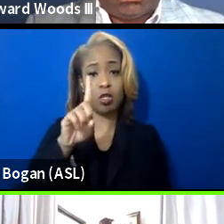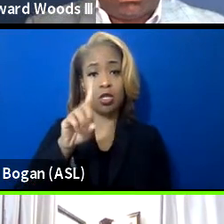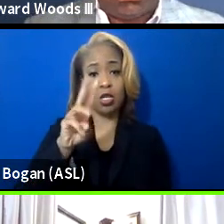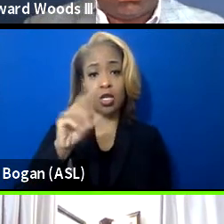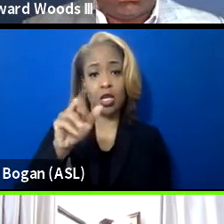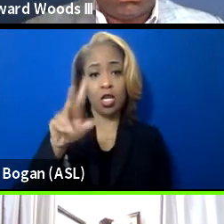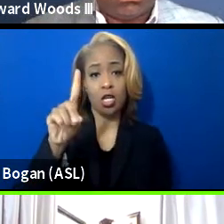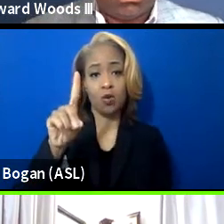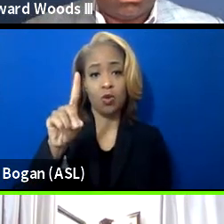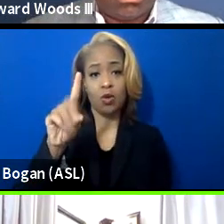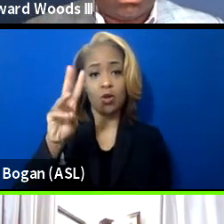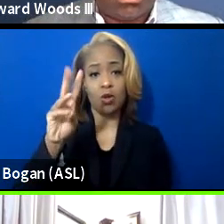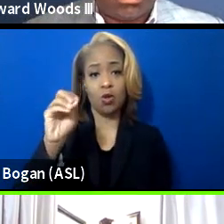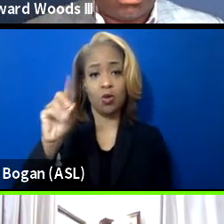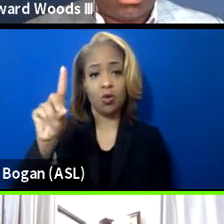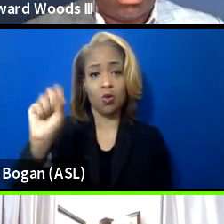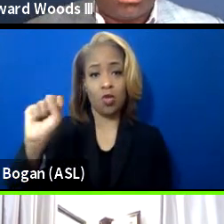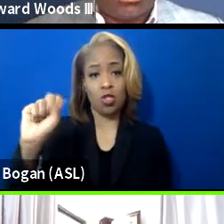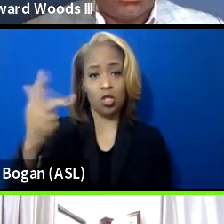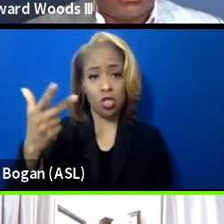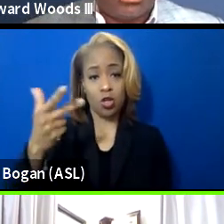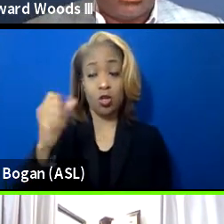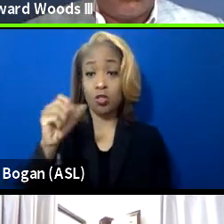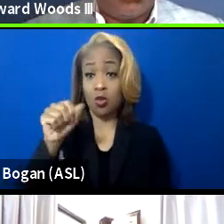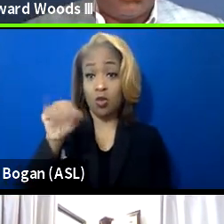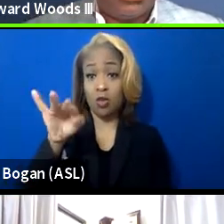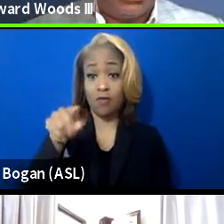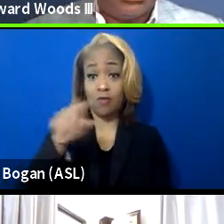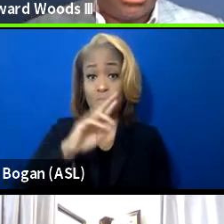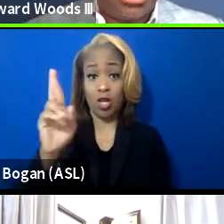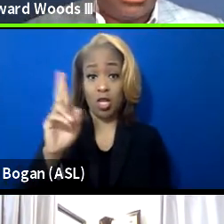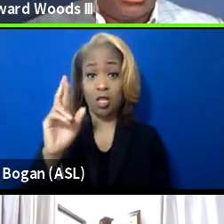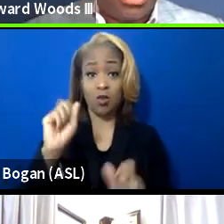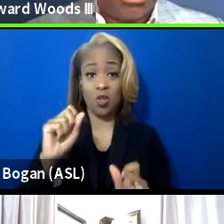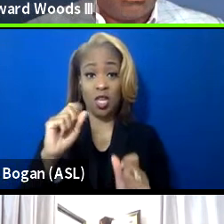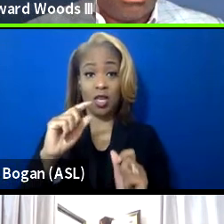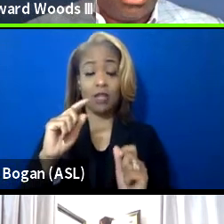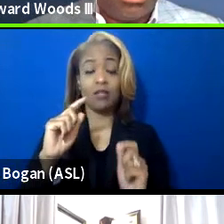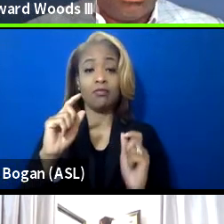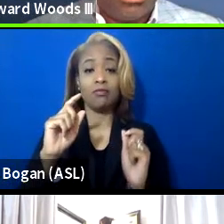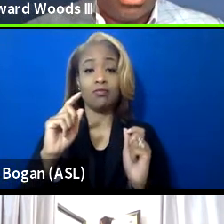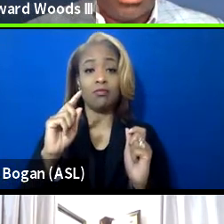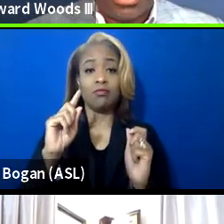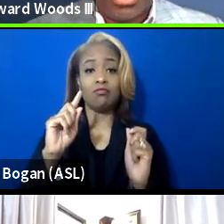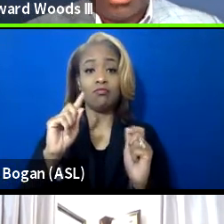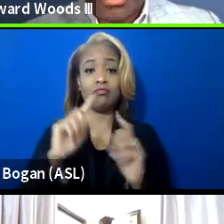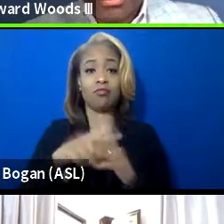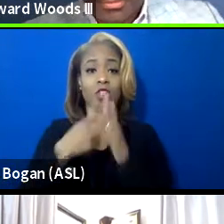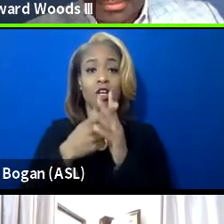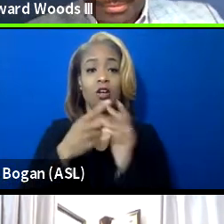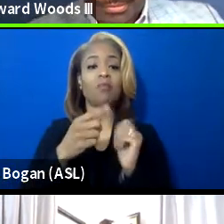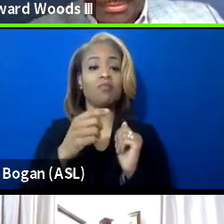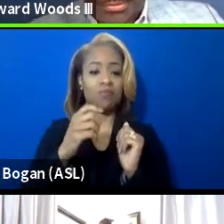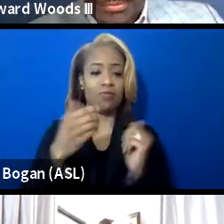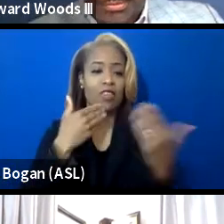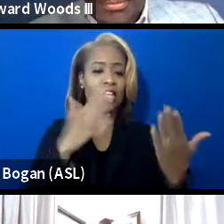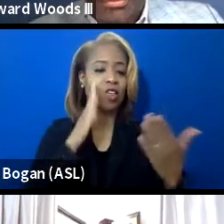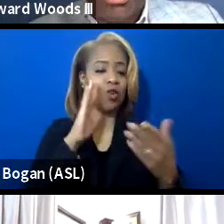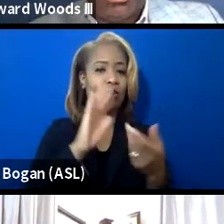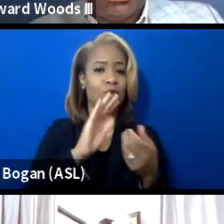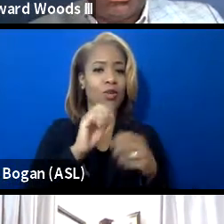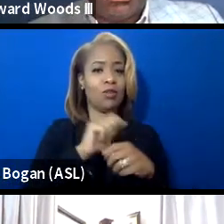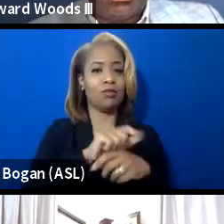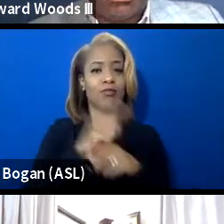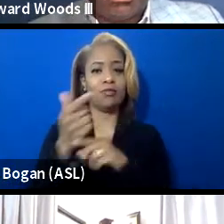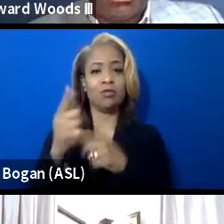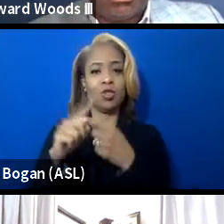you can have the floor. Thank you. Let me just change to the next presentation.